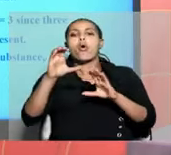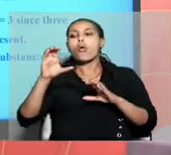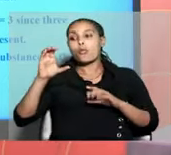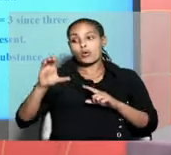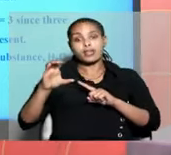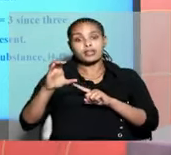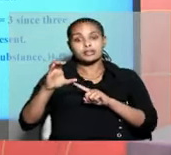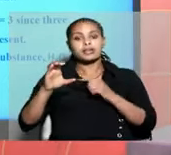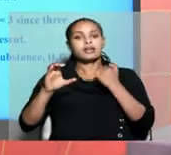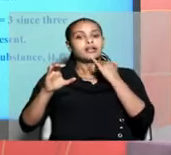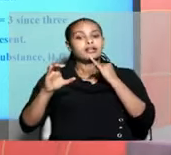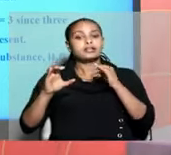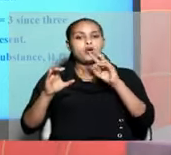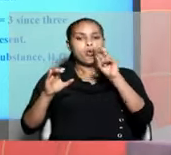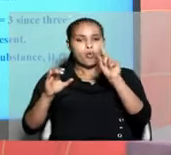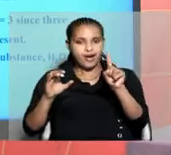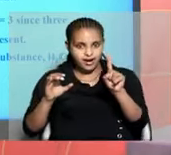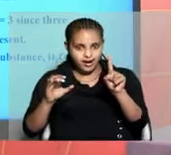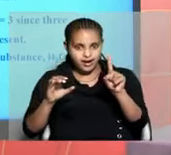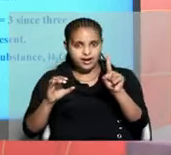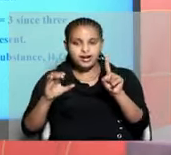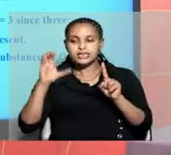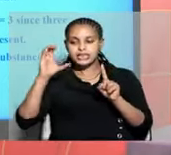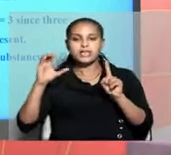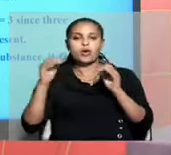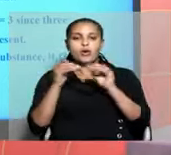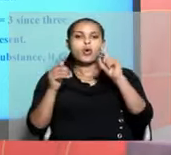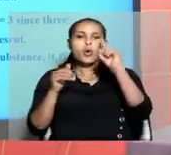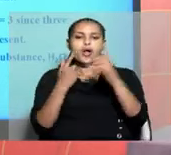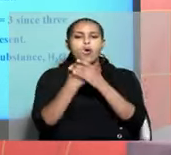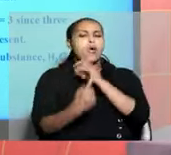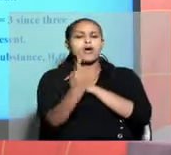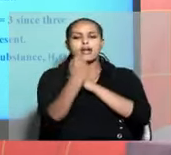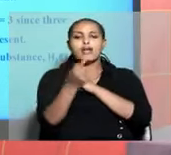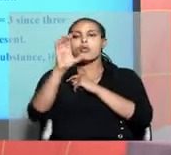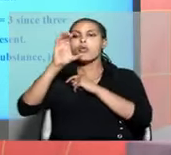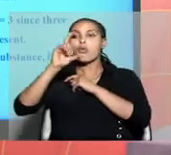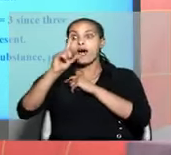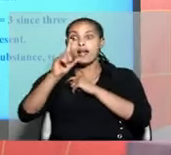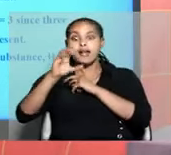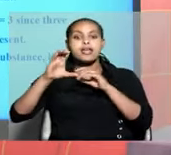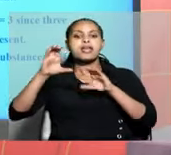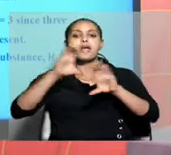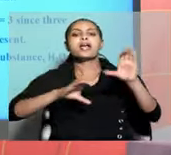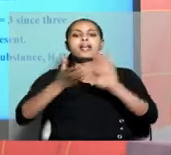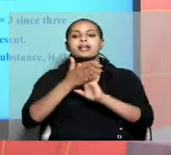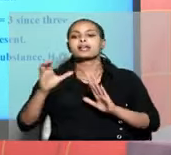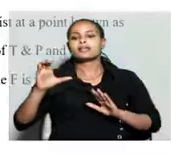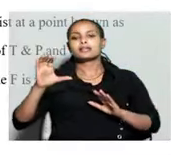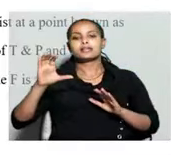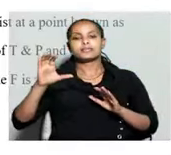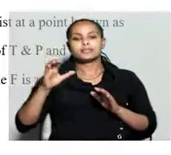components is 1. C is equals to 1. Is only one chemical species.